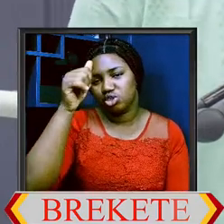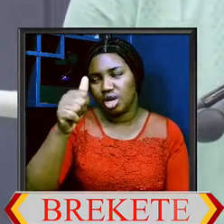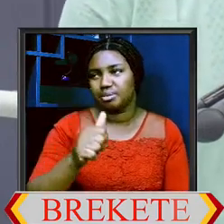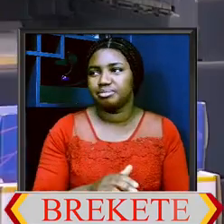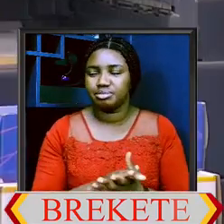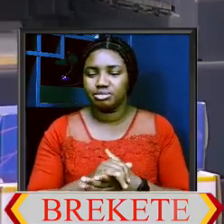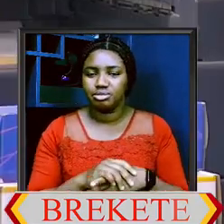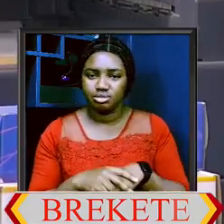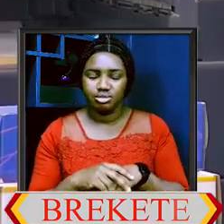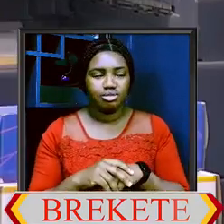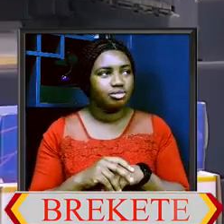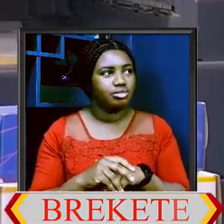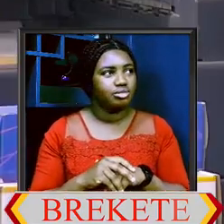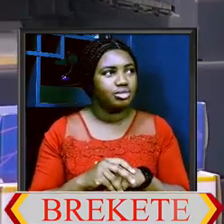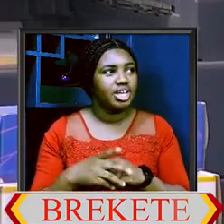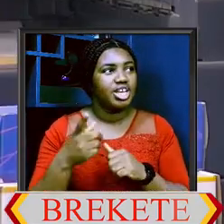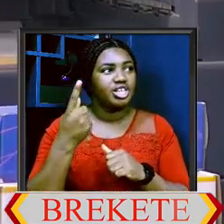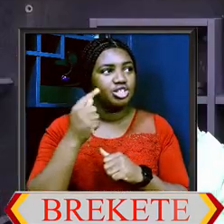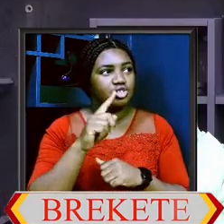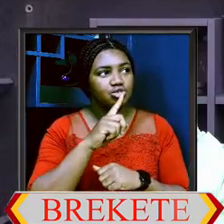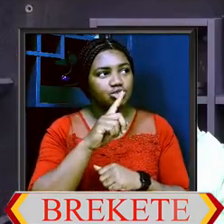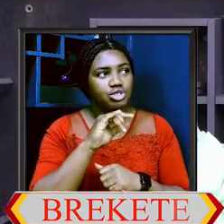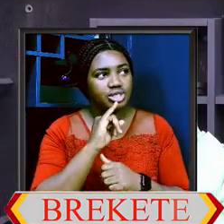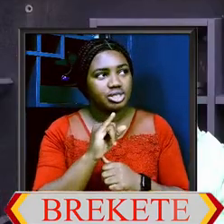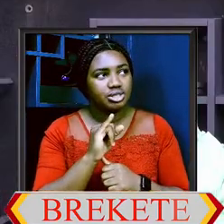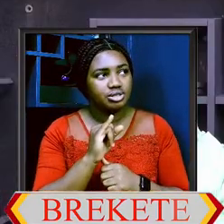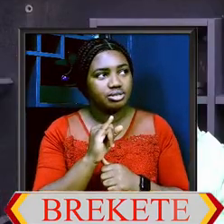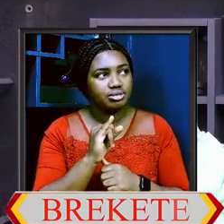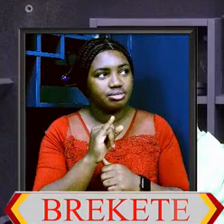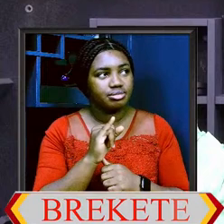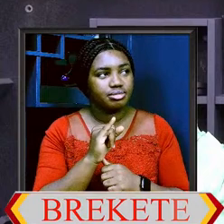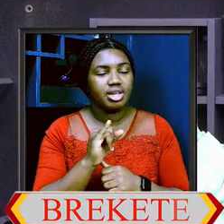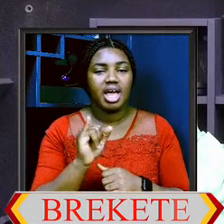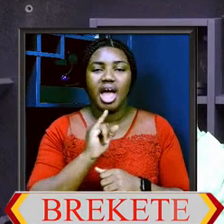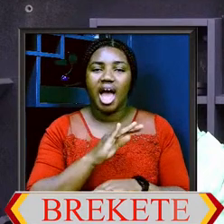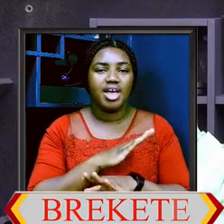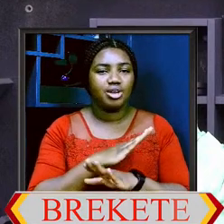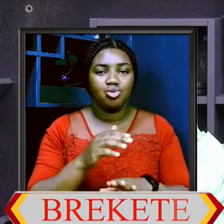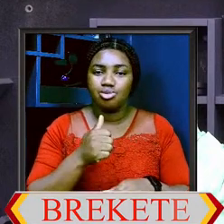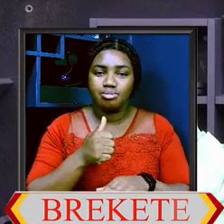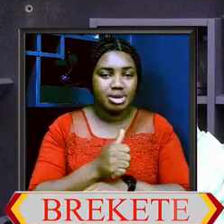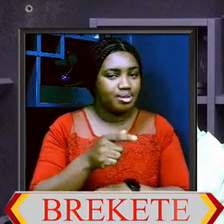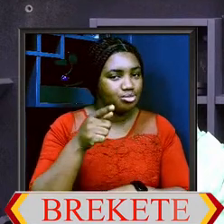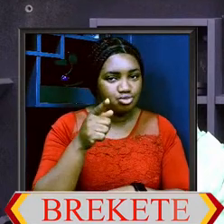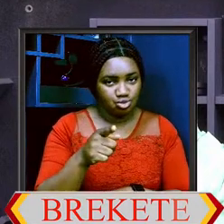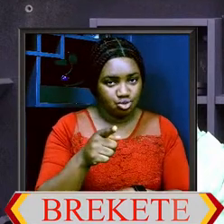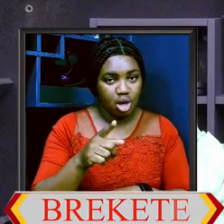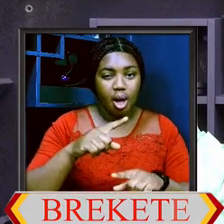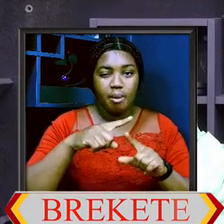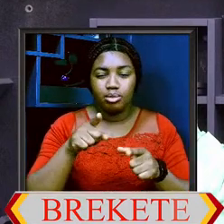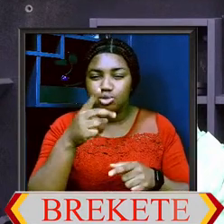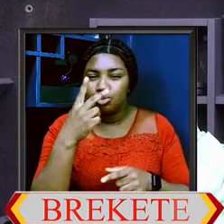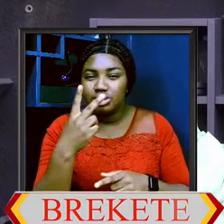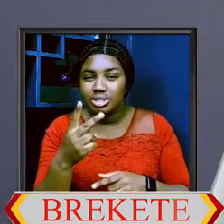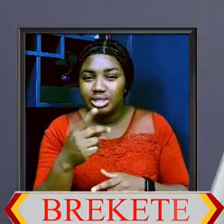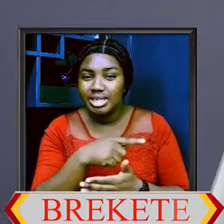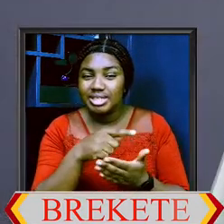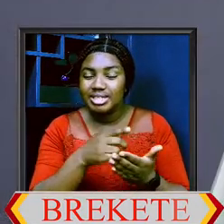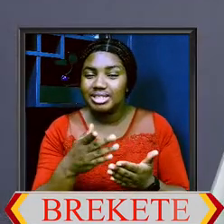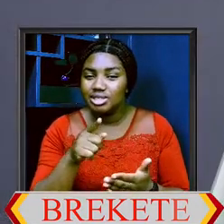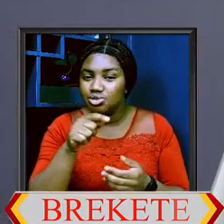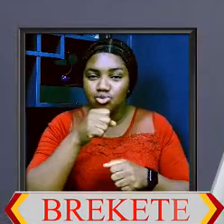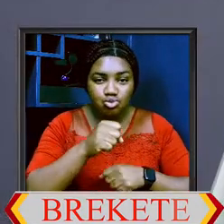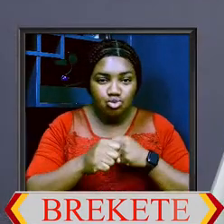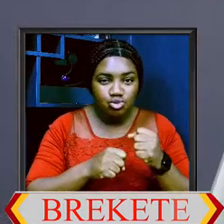know so the truth is I'm not blaming you but you see